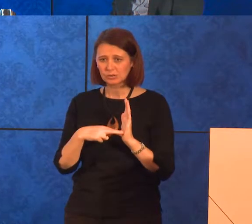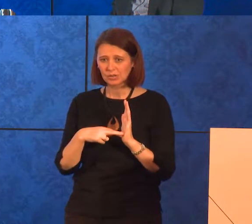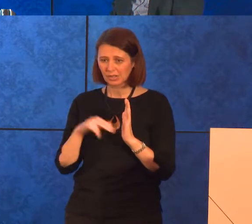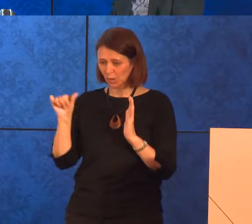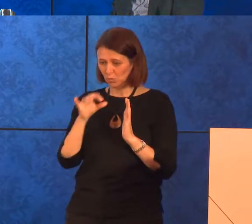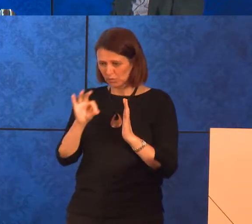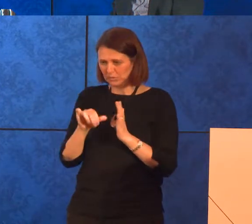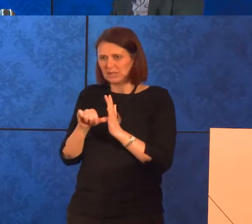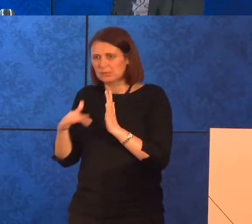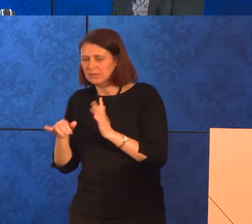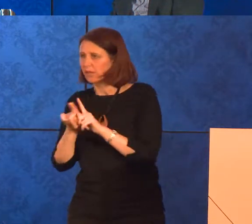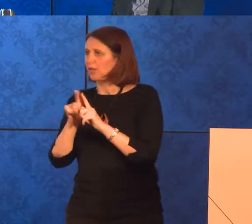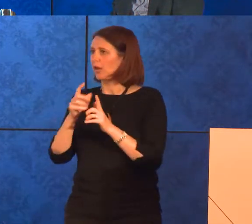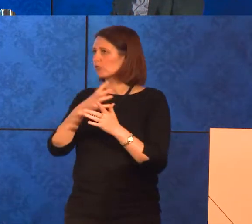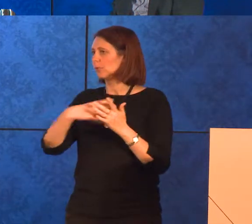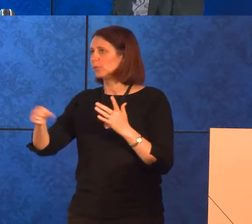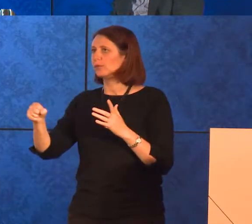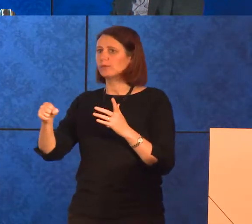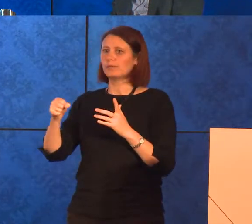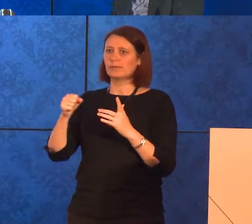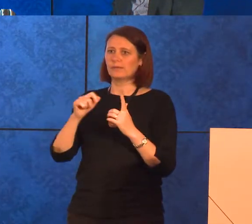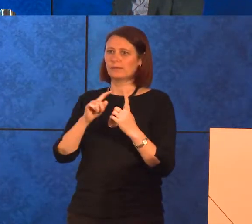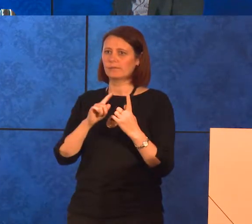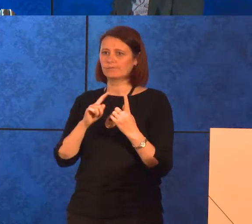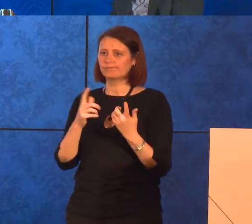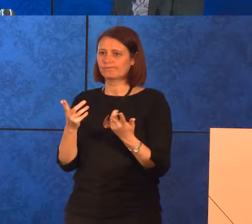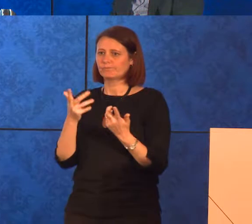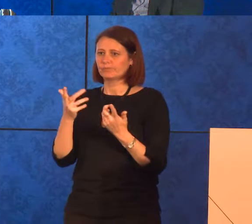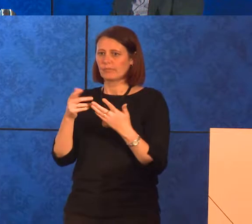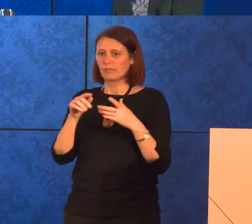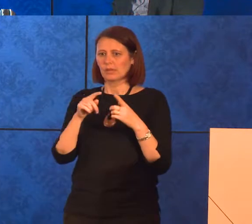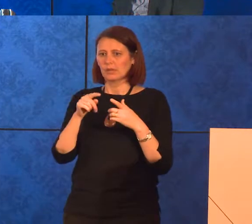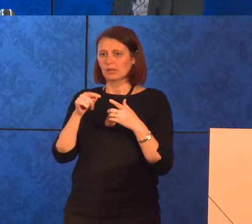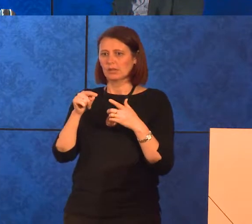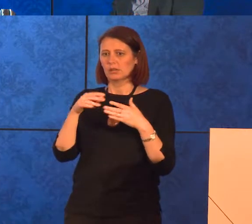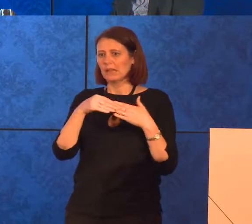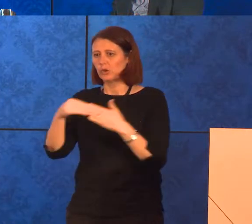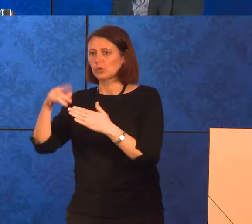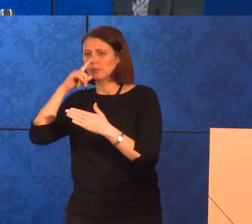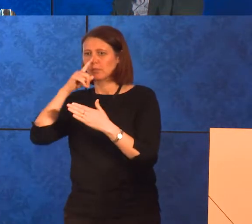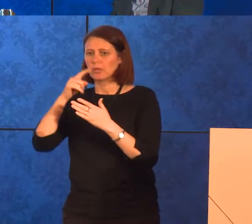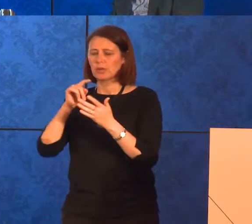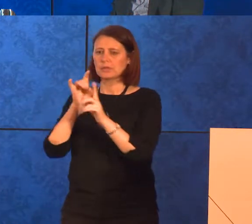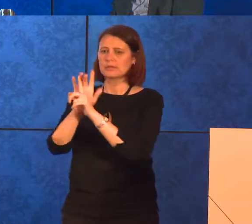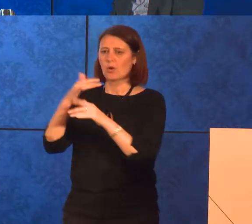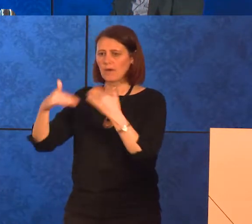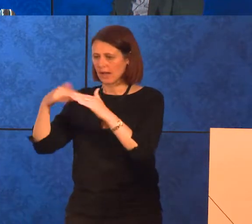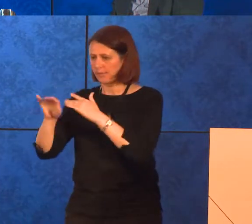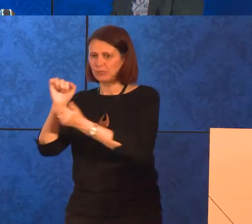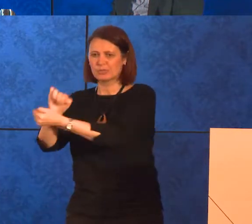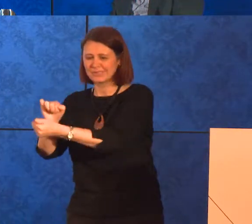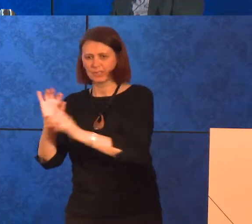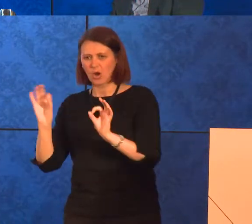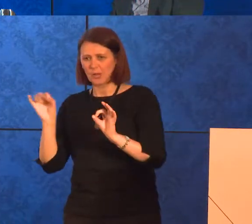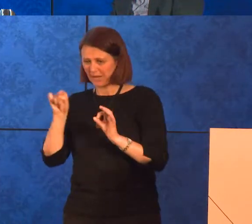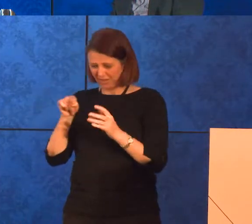hugely expensive, like removing things that might, lead to people self-harming in prison cells. These things aren't expensive, but they haven't been